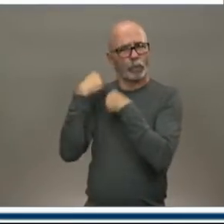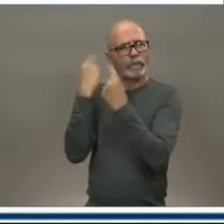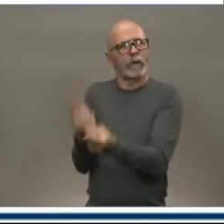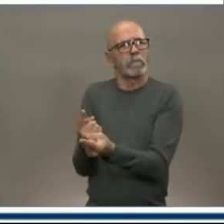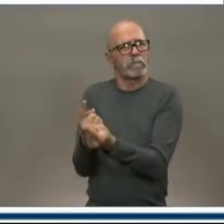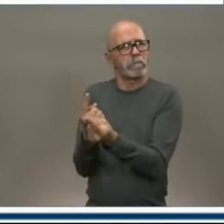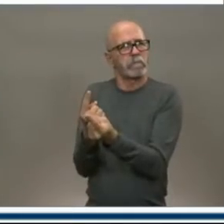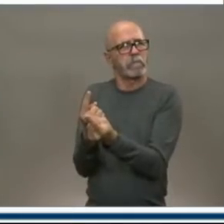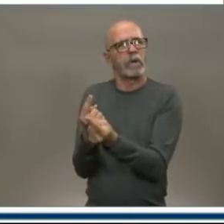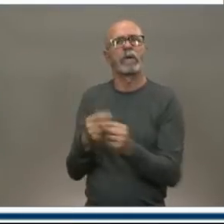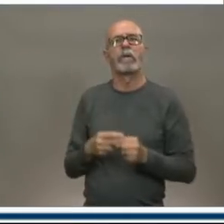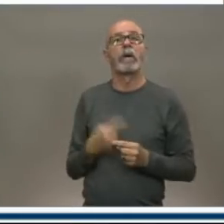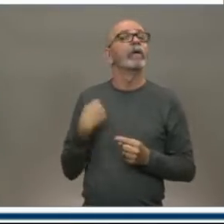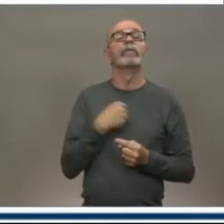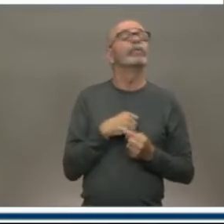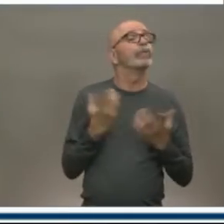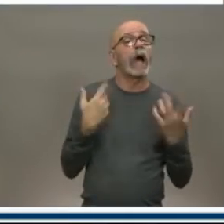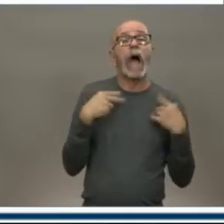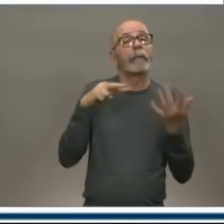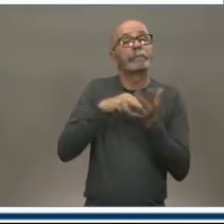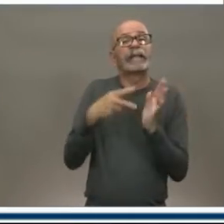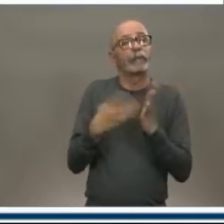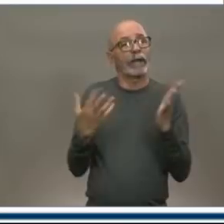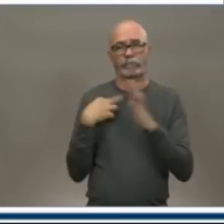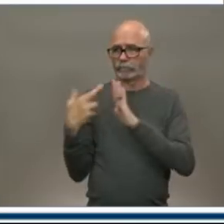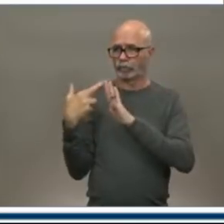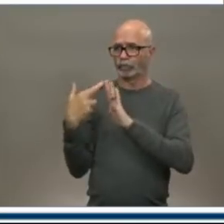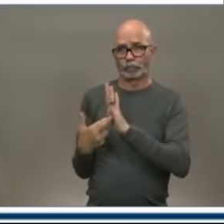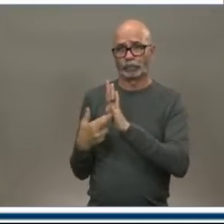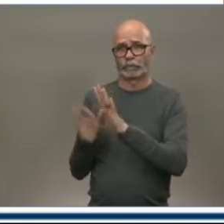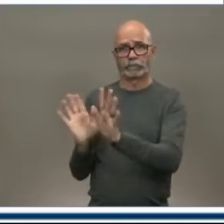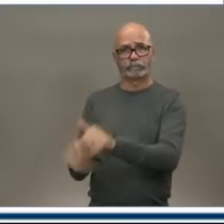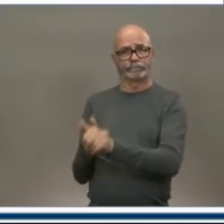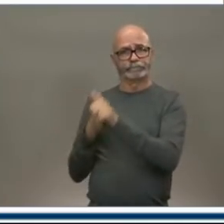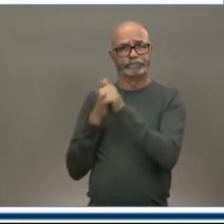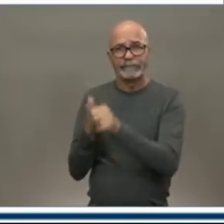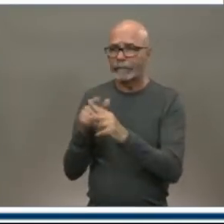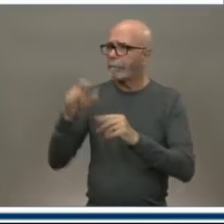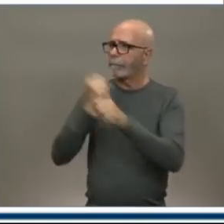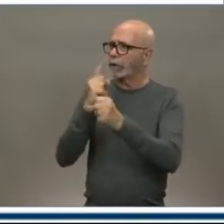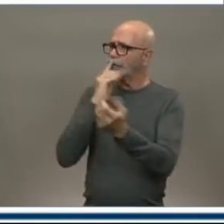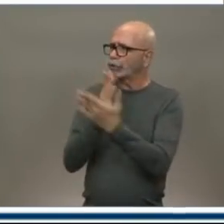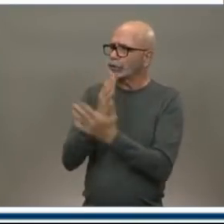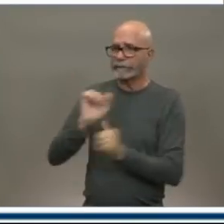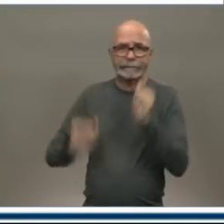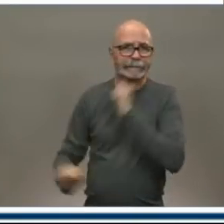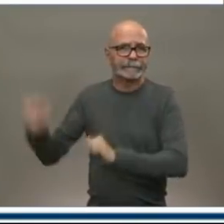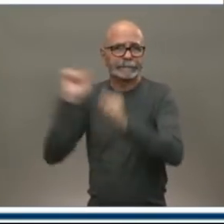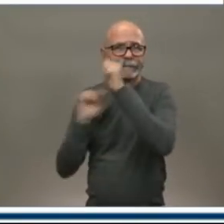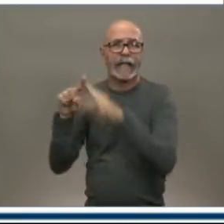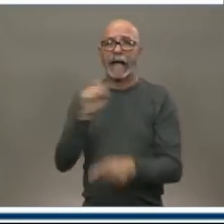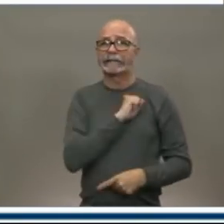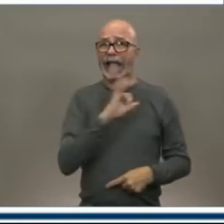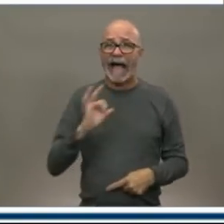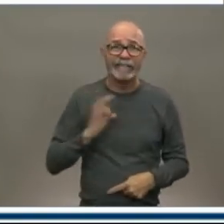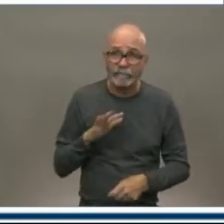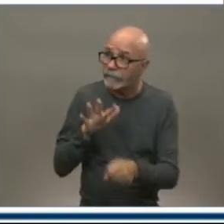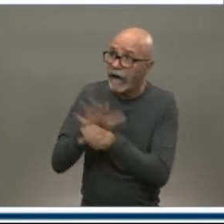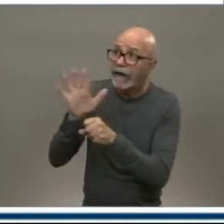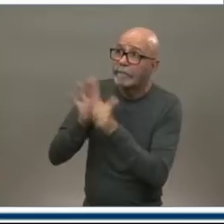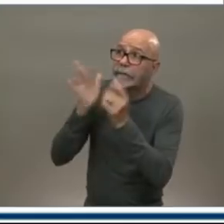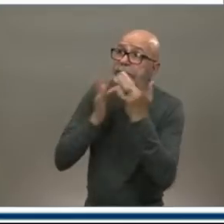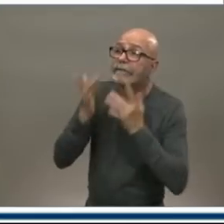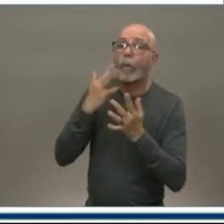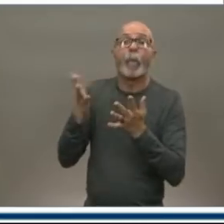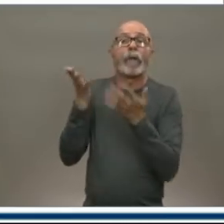protocols and the right cleaning staff in place so that our current level of restrictions can actually be maintained when we open the